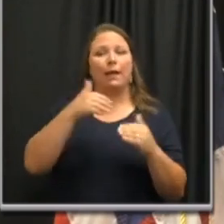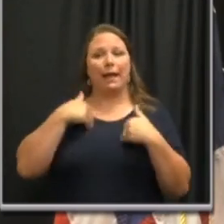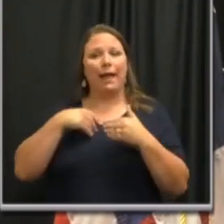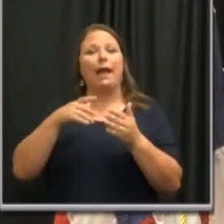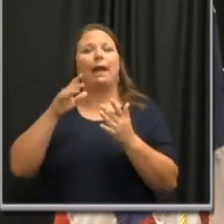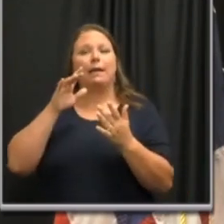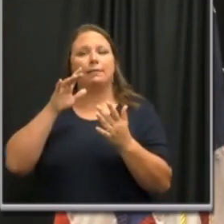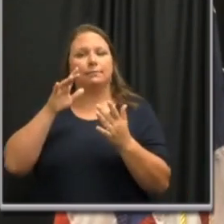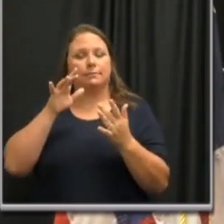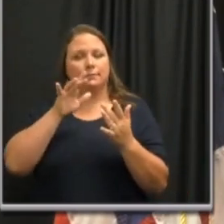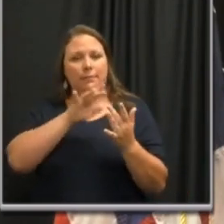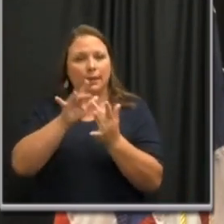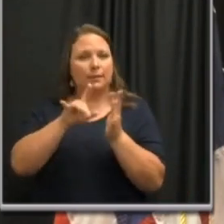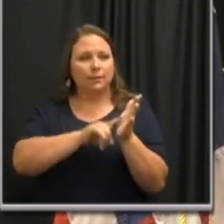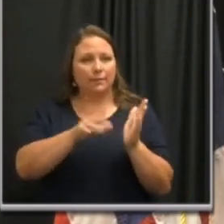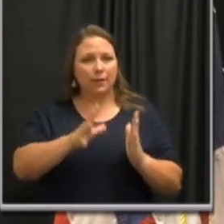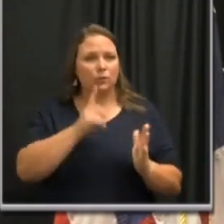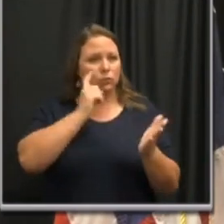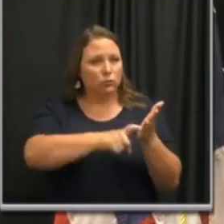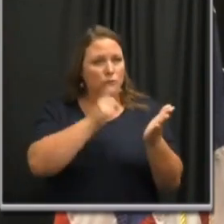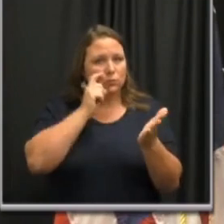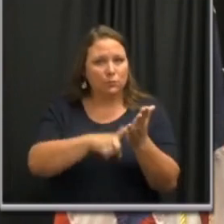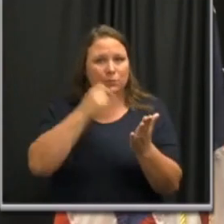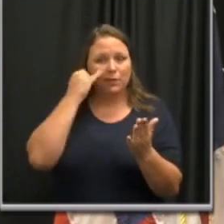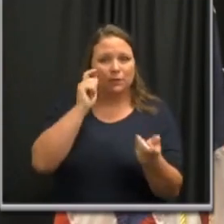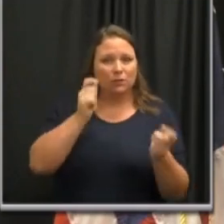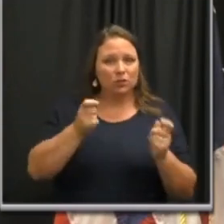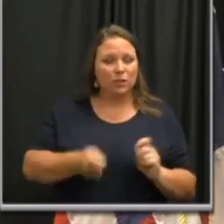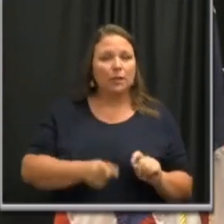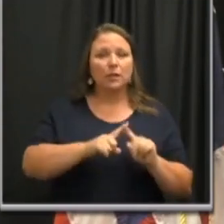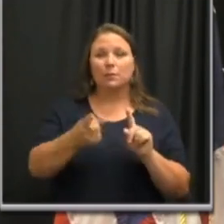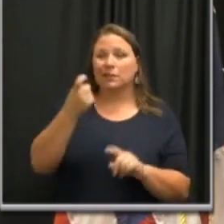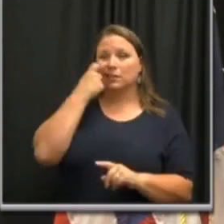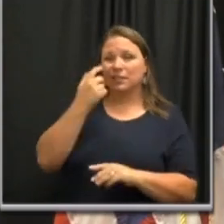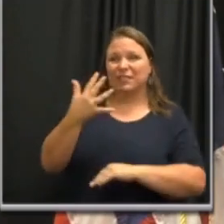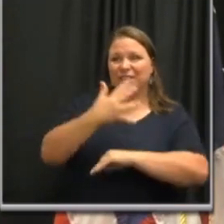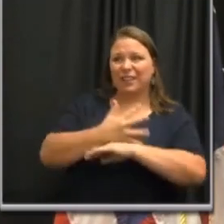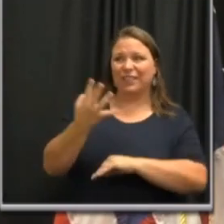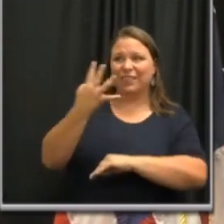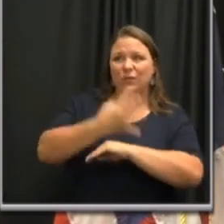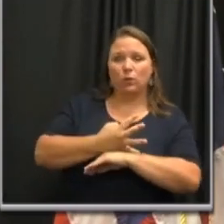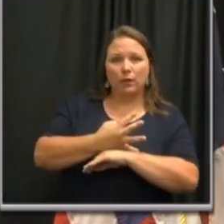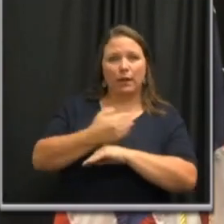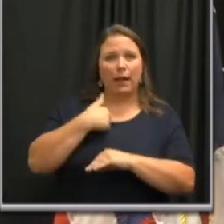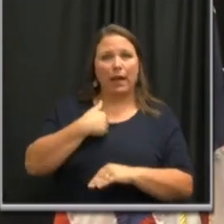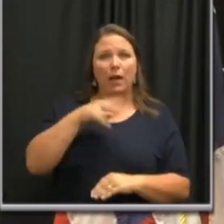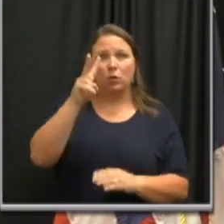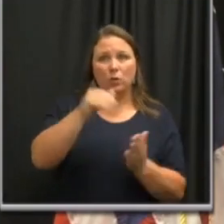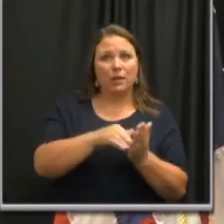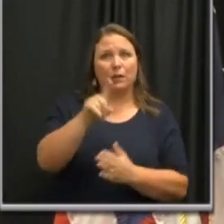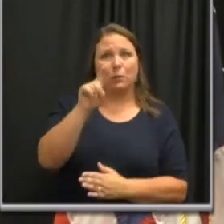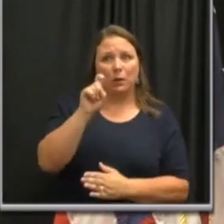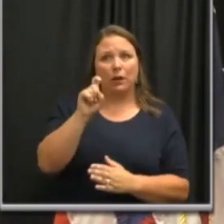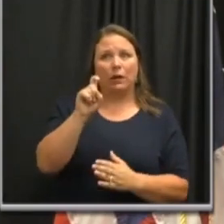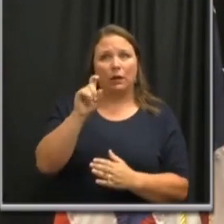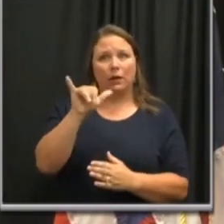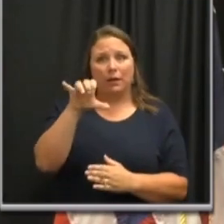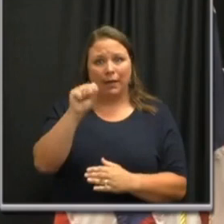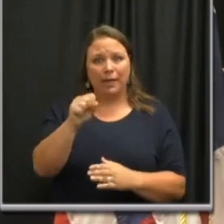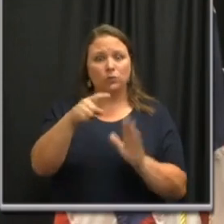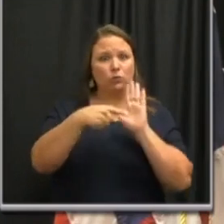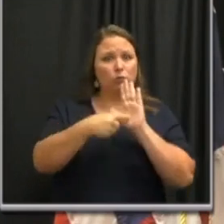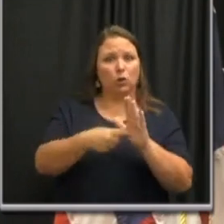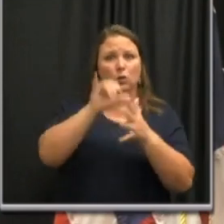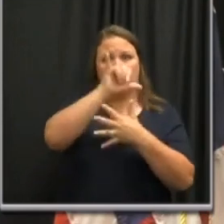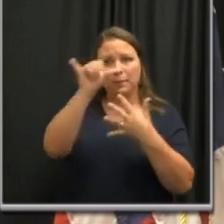team to quickly recognize if something was changing. Now, over the past 4 days, we've had 2,100 cases. Well, the metrics quickly show